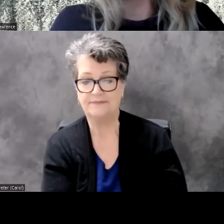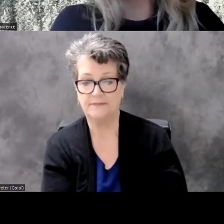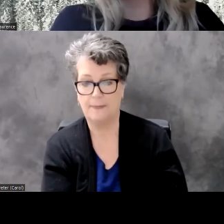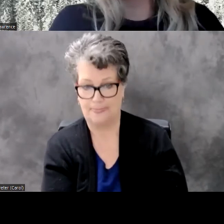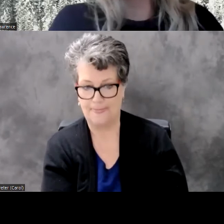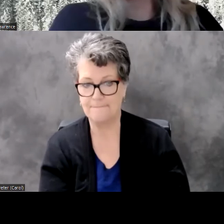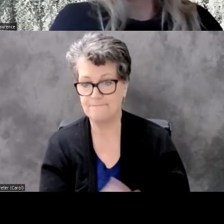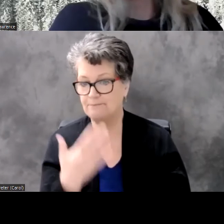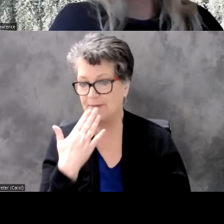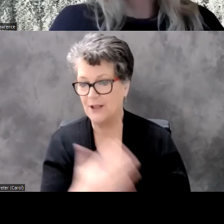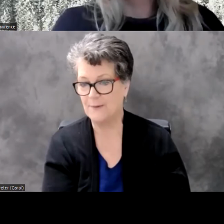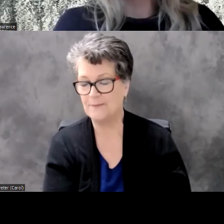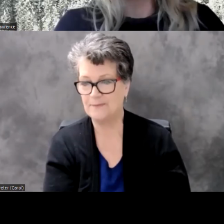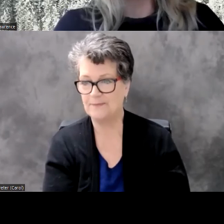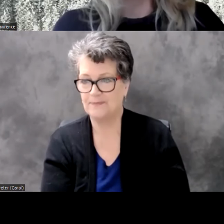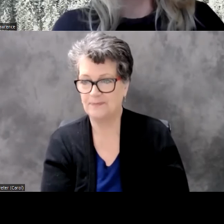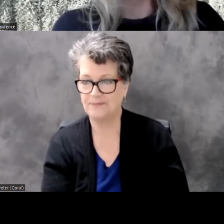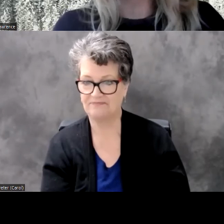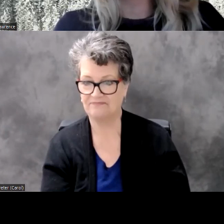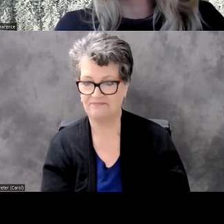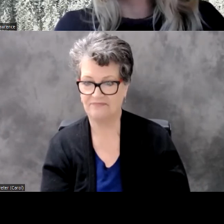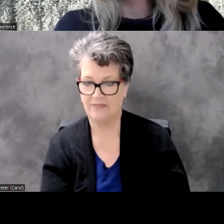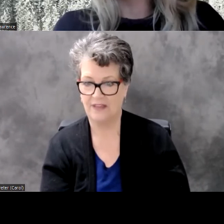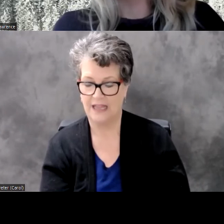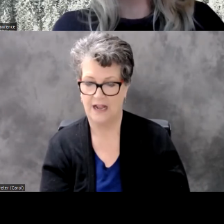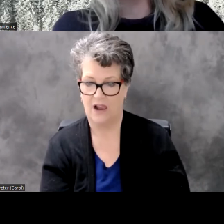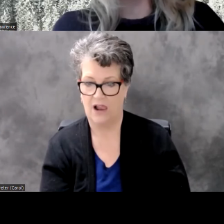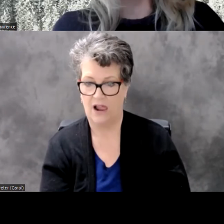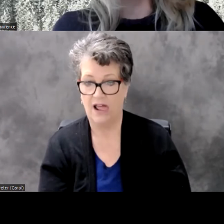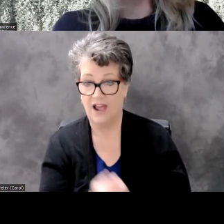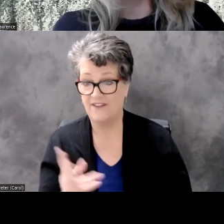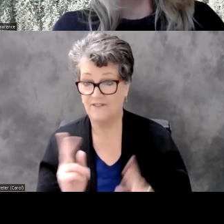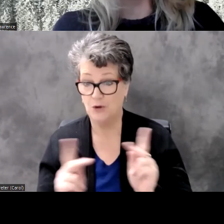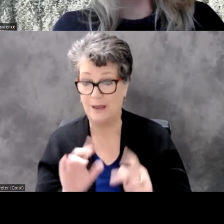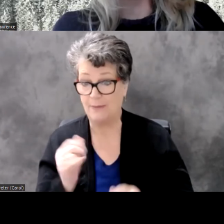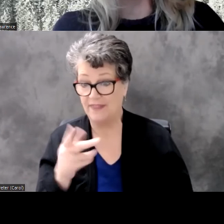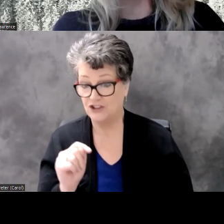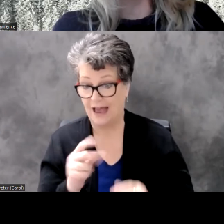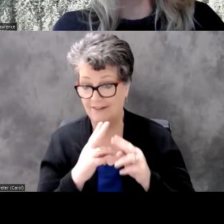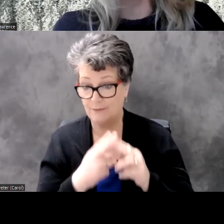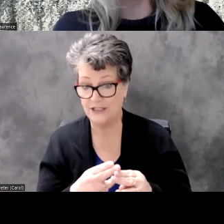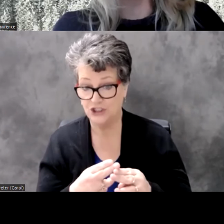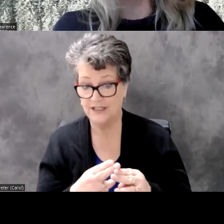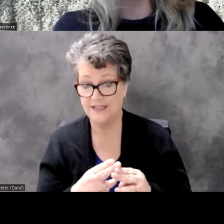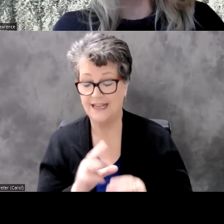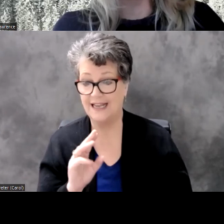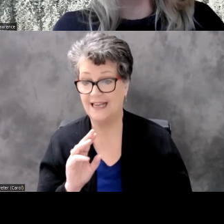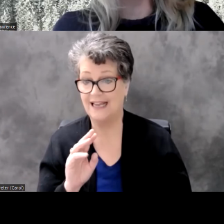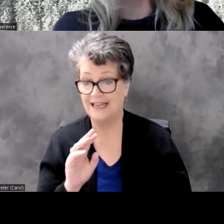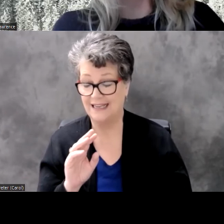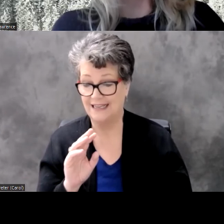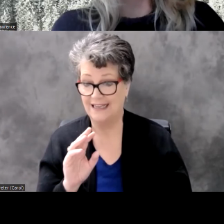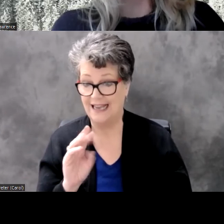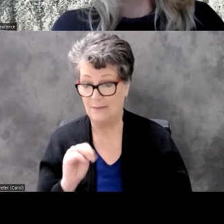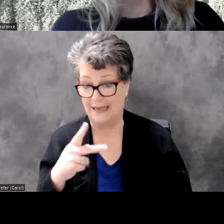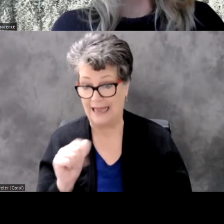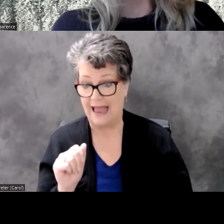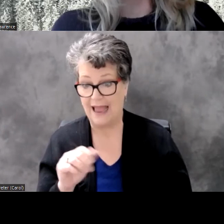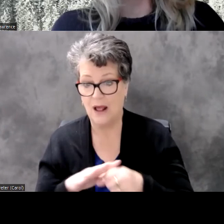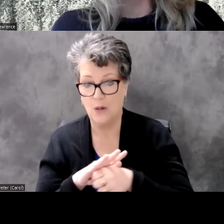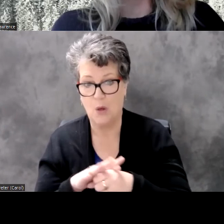Thank you. Let's see, a few people in the chat have mentioned the MPA local playbook.